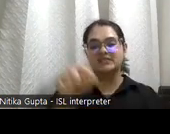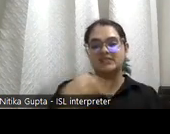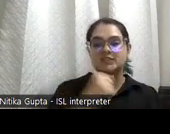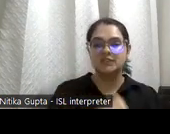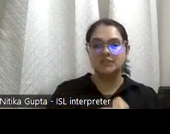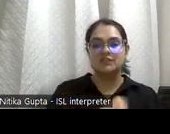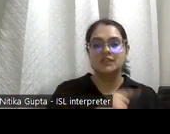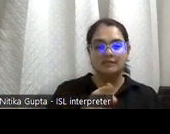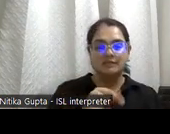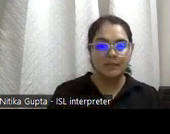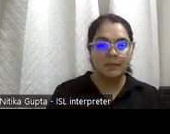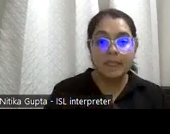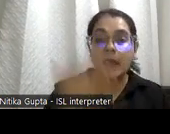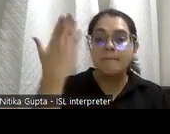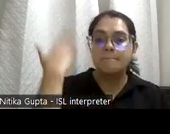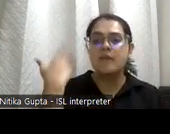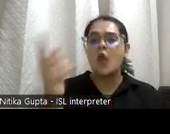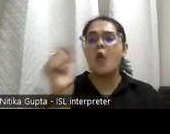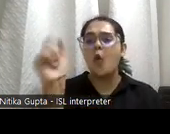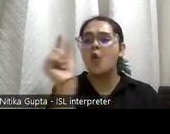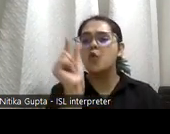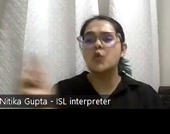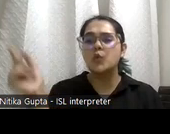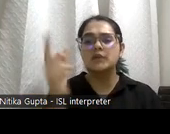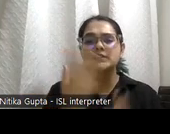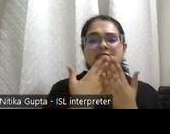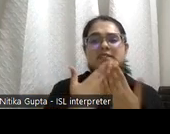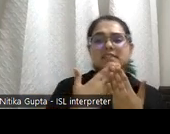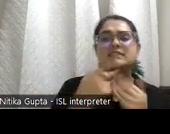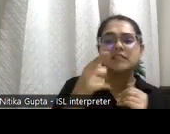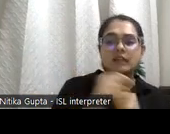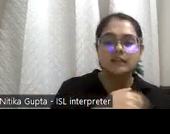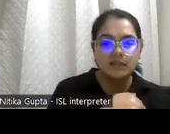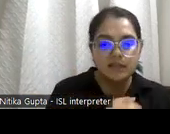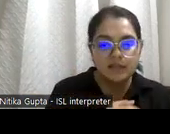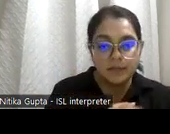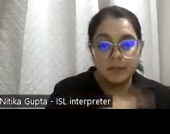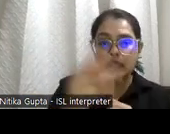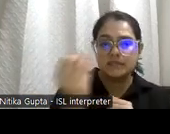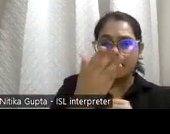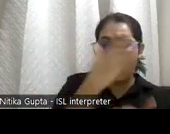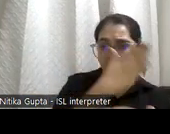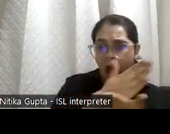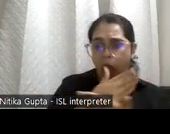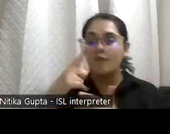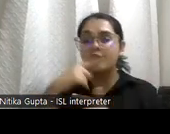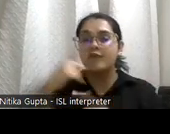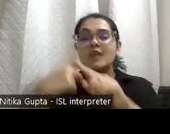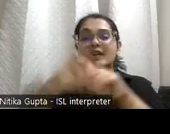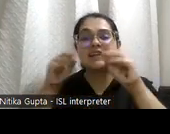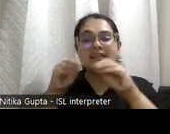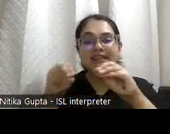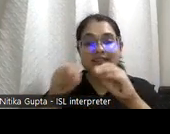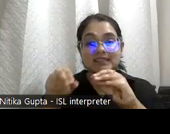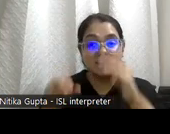study done in my university, which shows that half of professors, people that